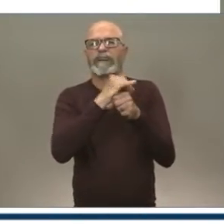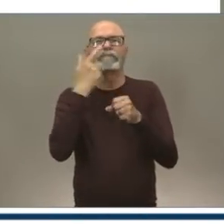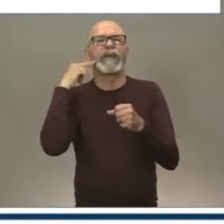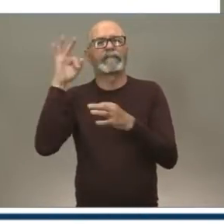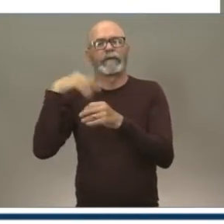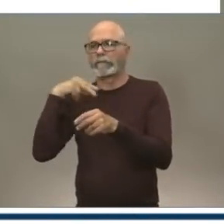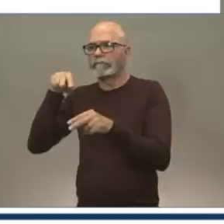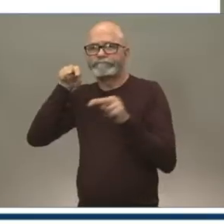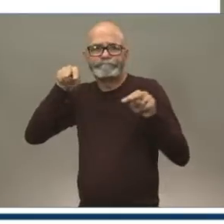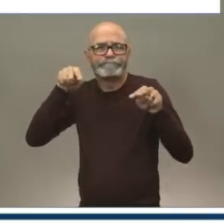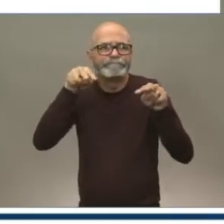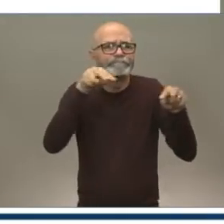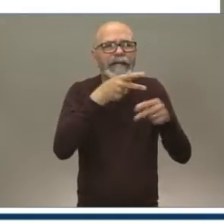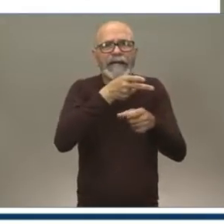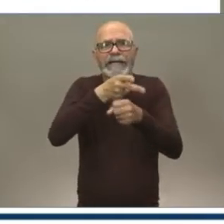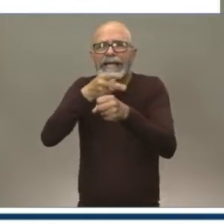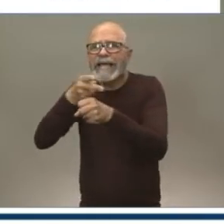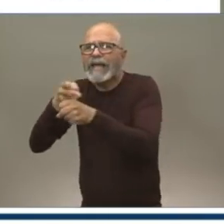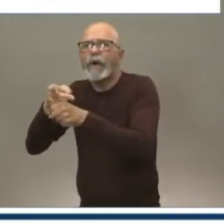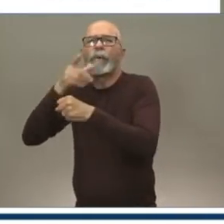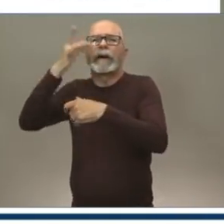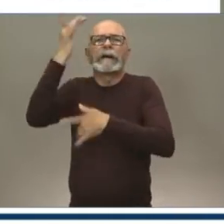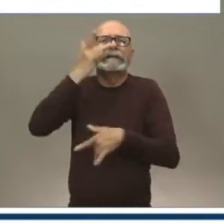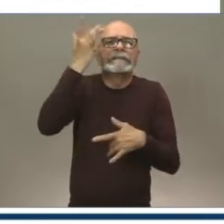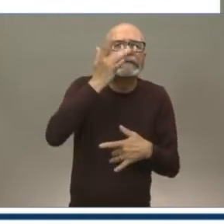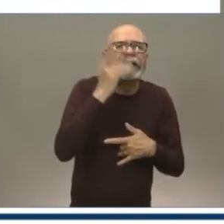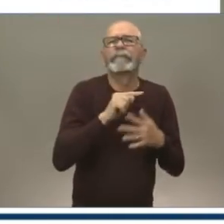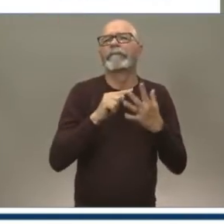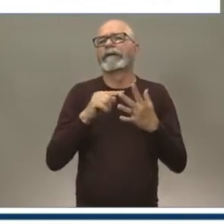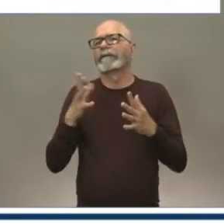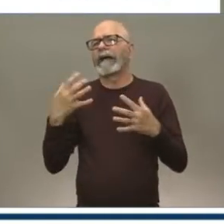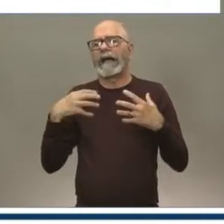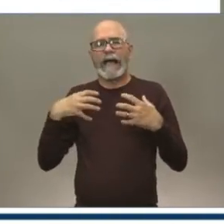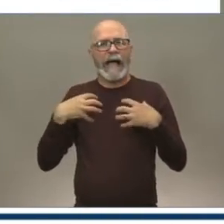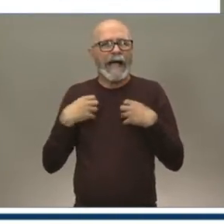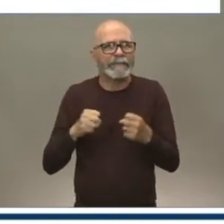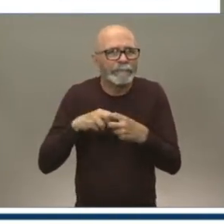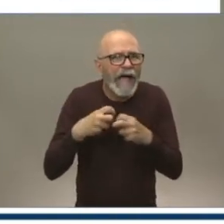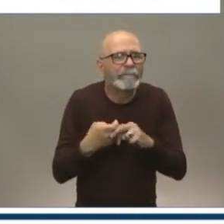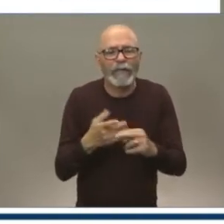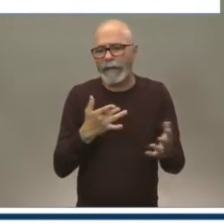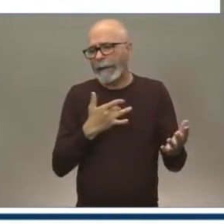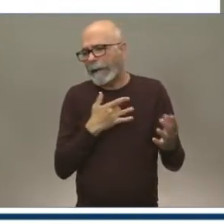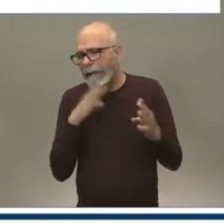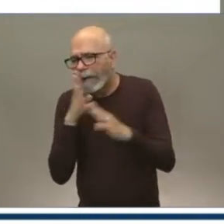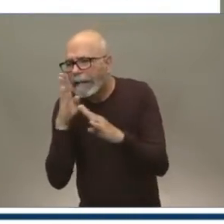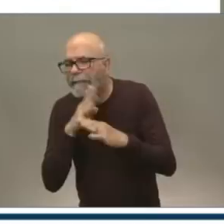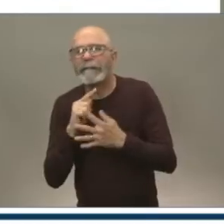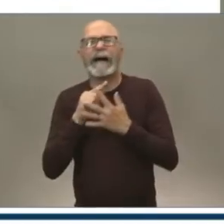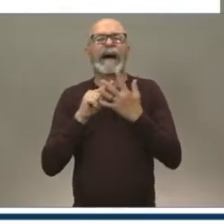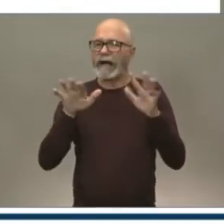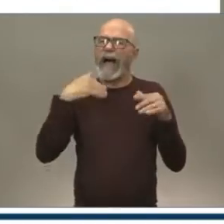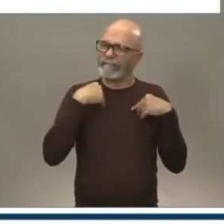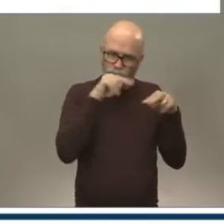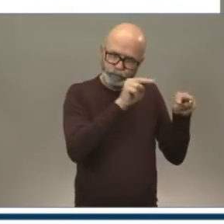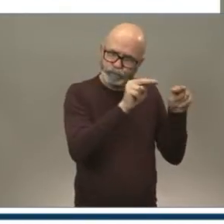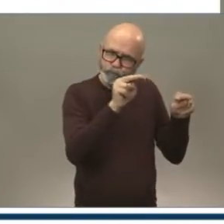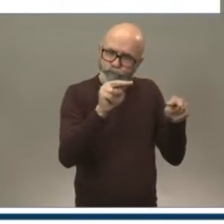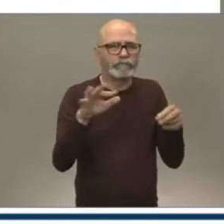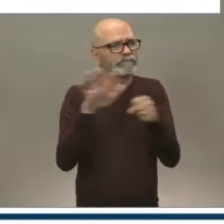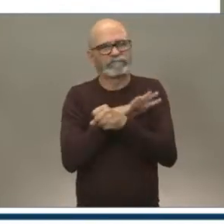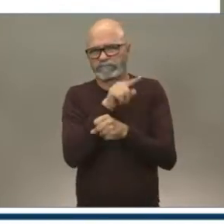Scotians. So we'd have to look at individual requests, and we would, I think it's fair to say, we would do what we could do to accommodate, whether